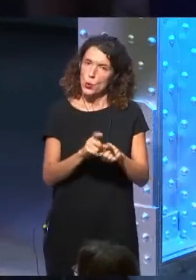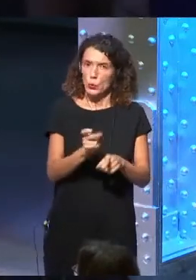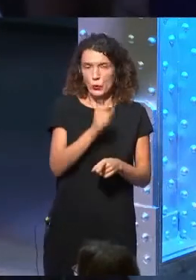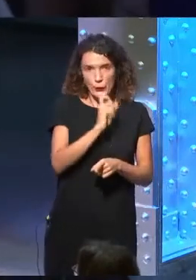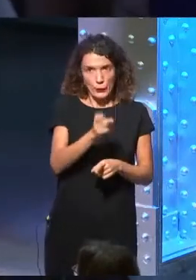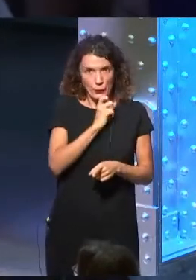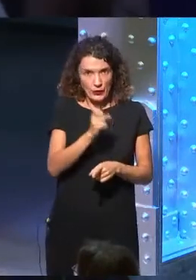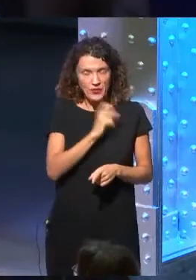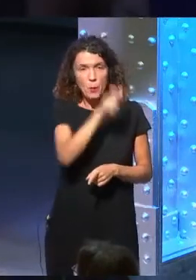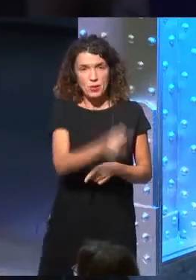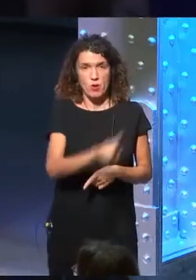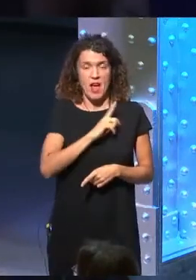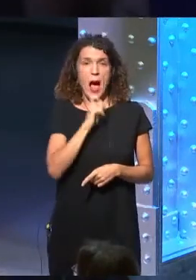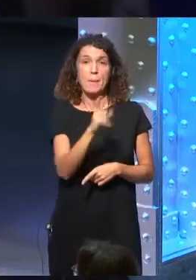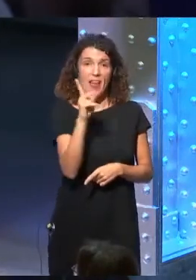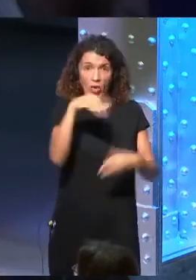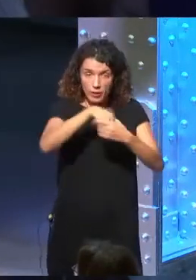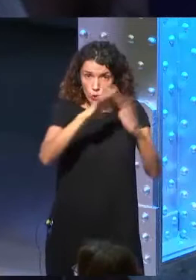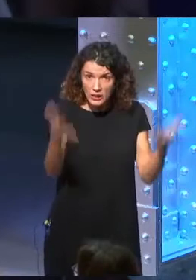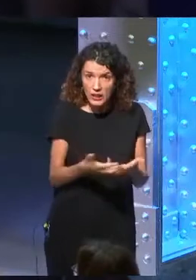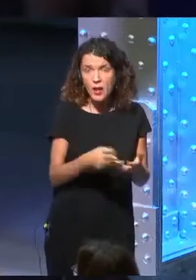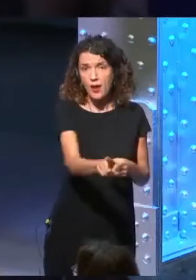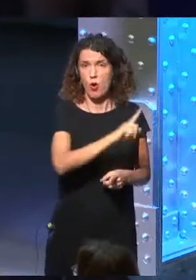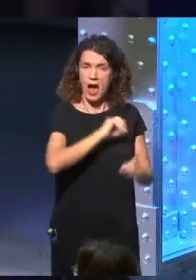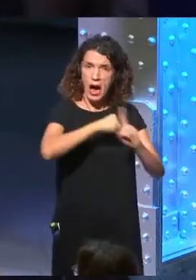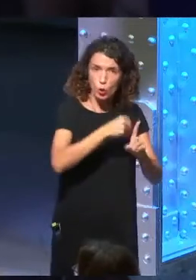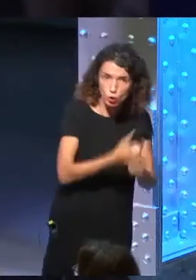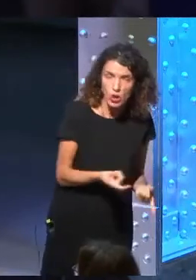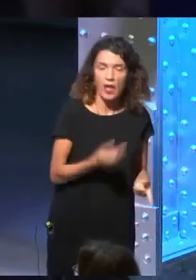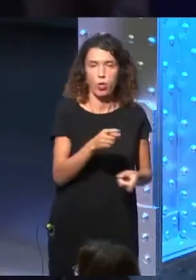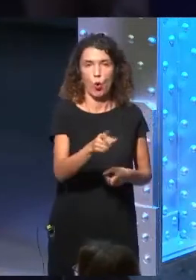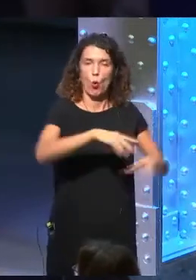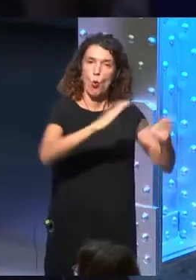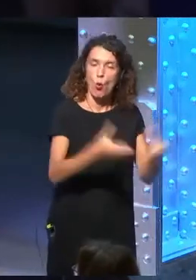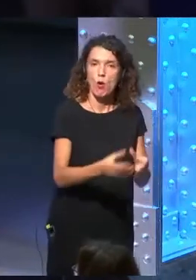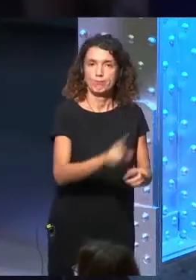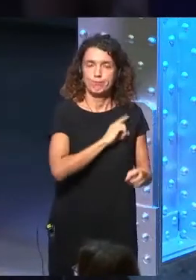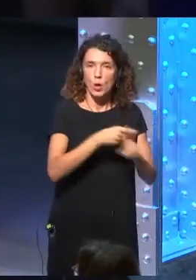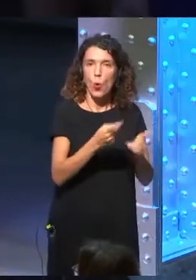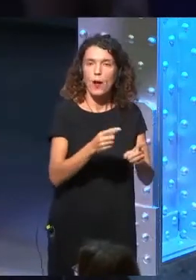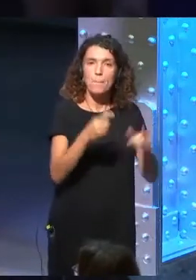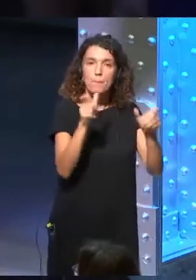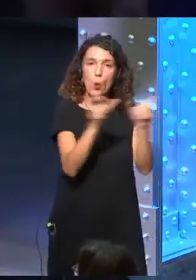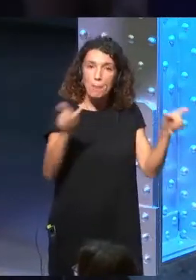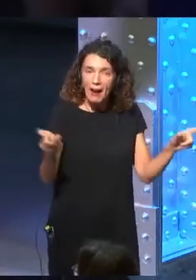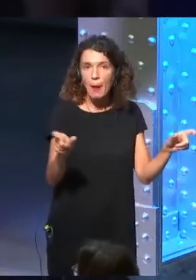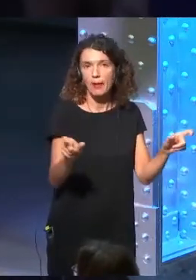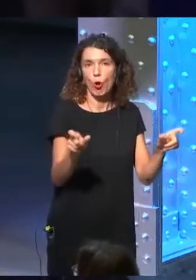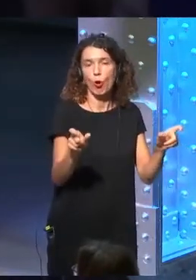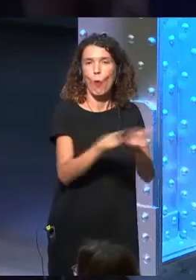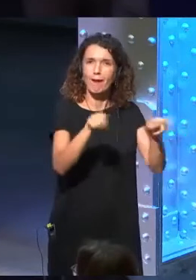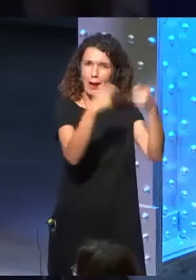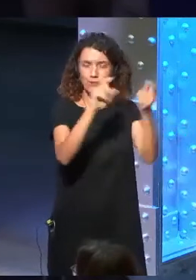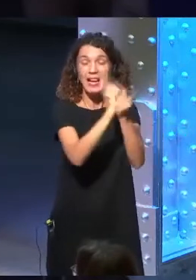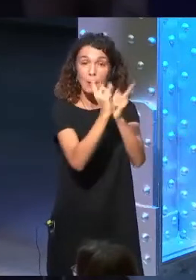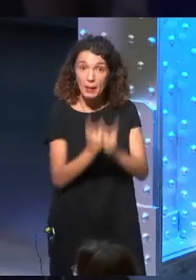the internet, they abuse me, they misreport what I said, and the right thing for me to do is just say